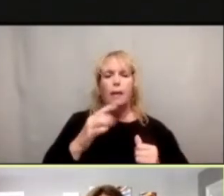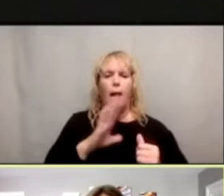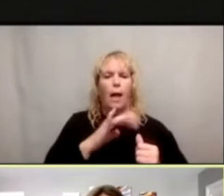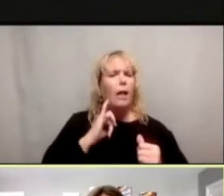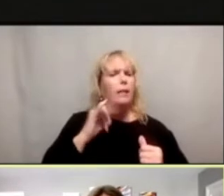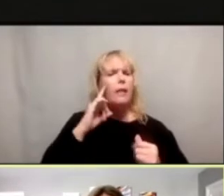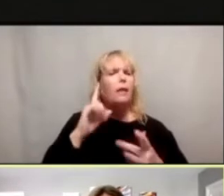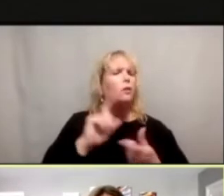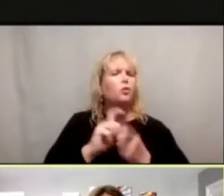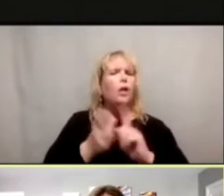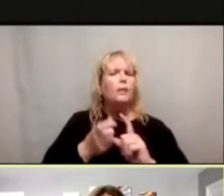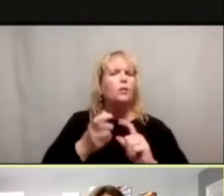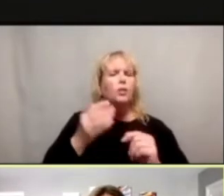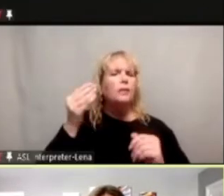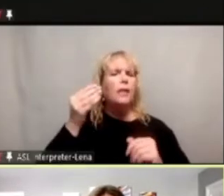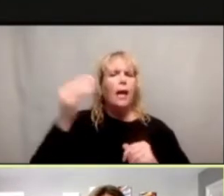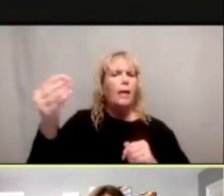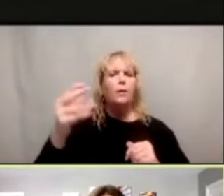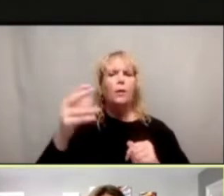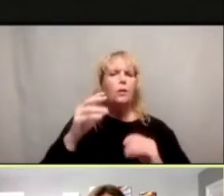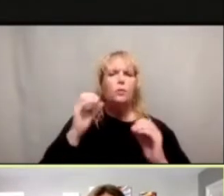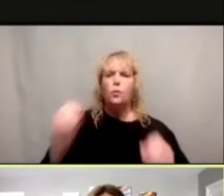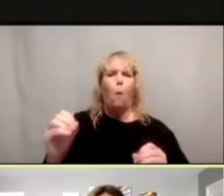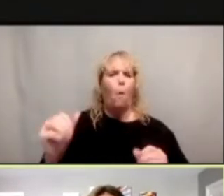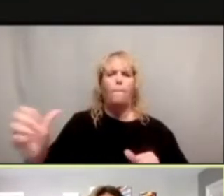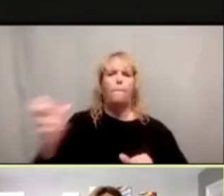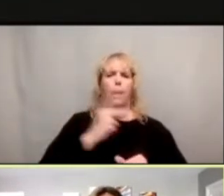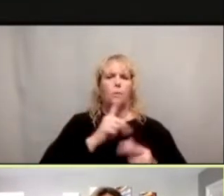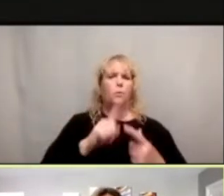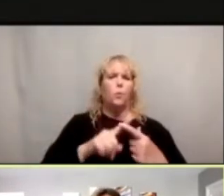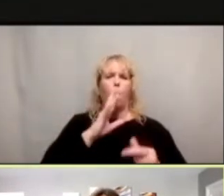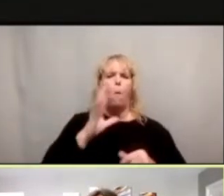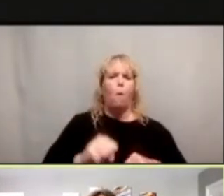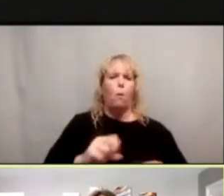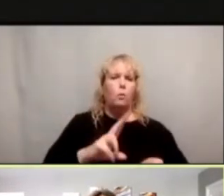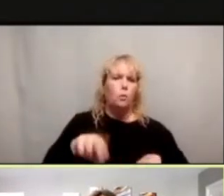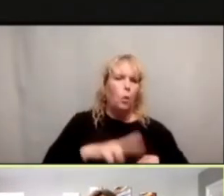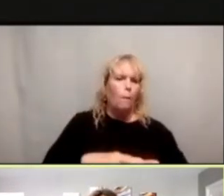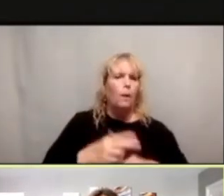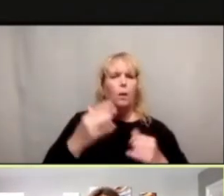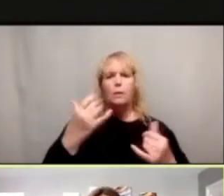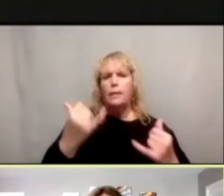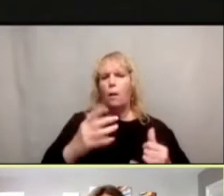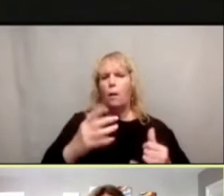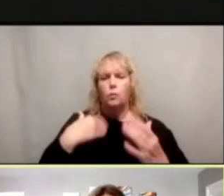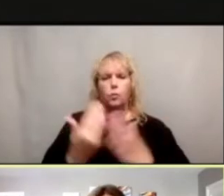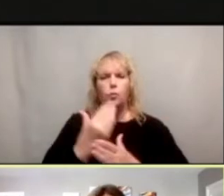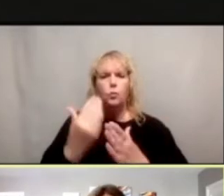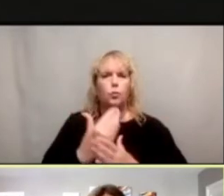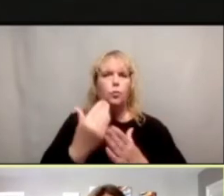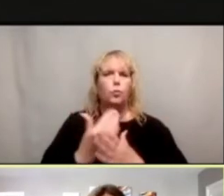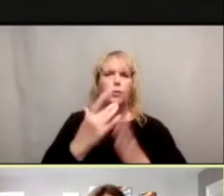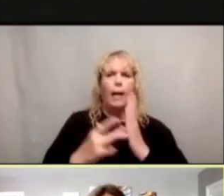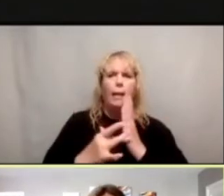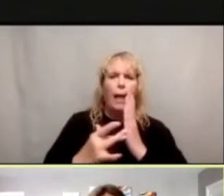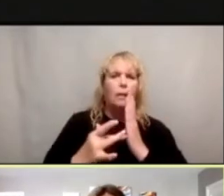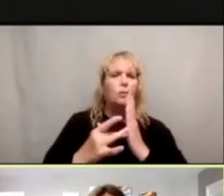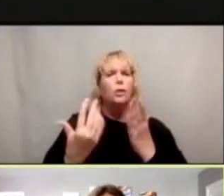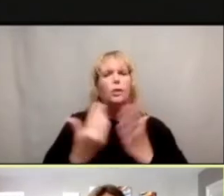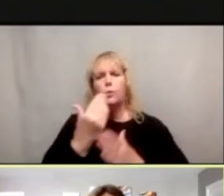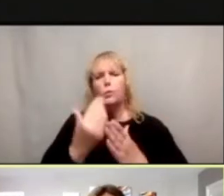changes ahead, no return to the old normal. So you just heard about the role of digital literacy and technology, which is